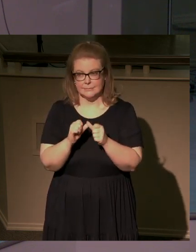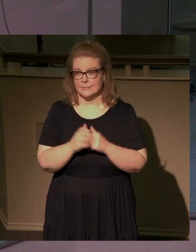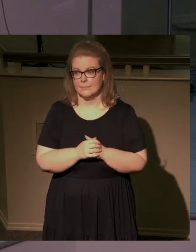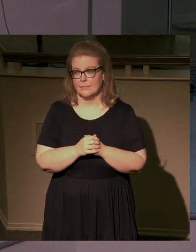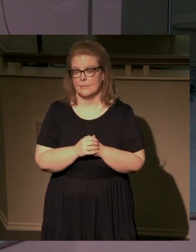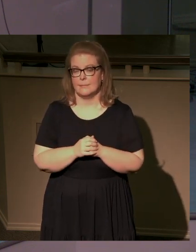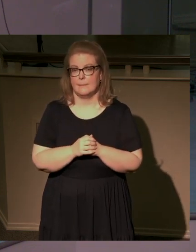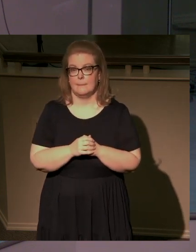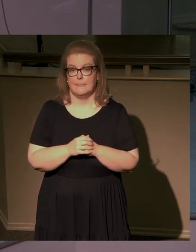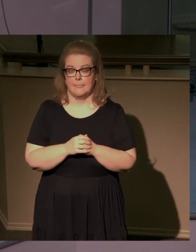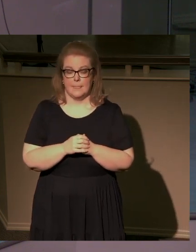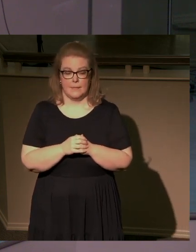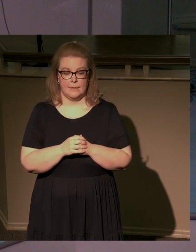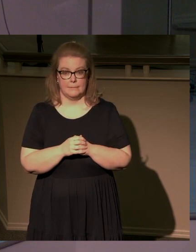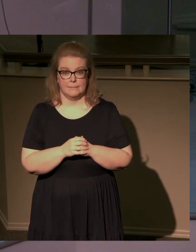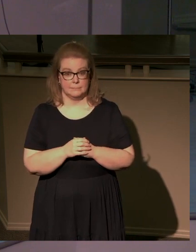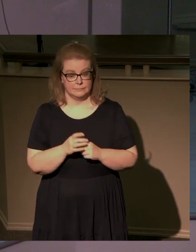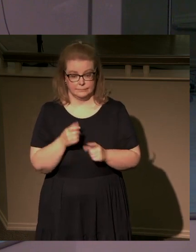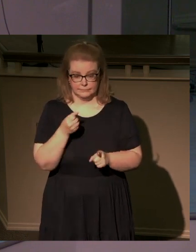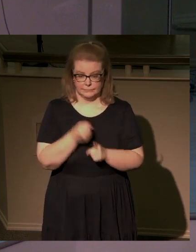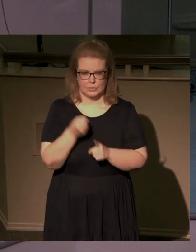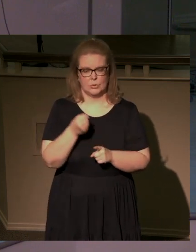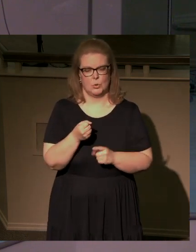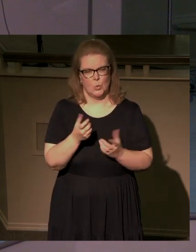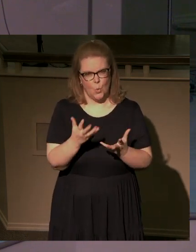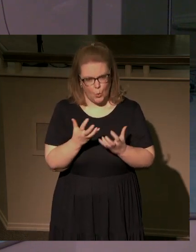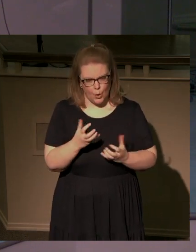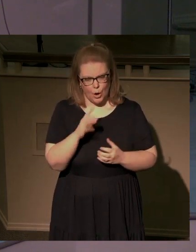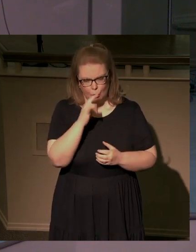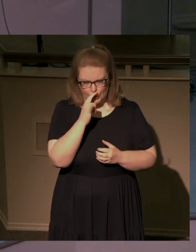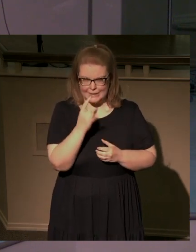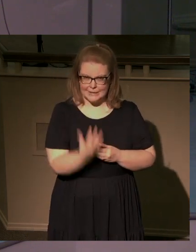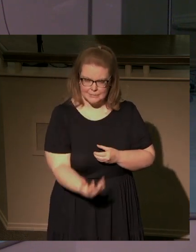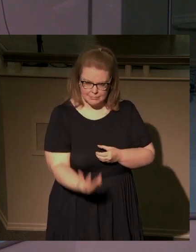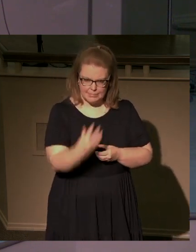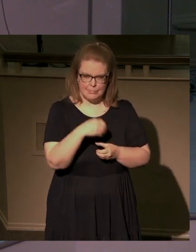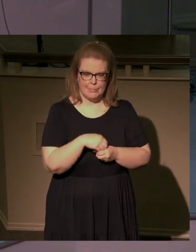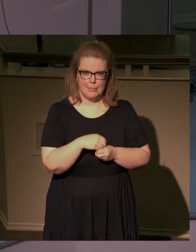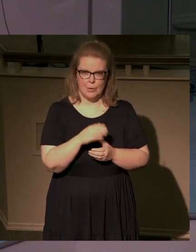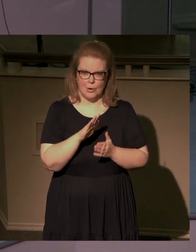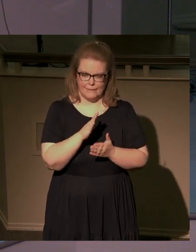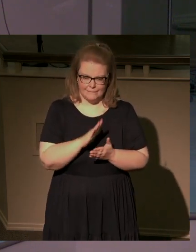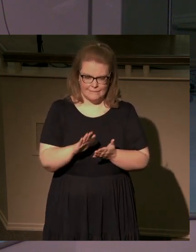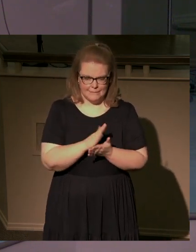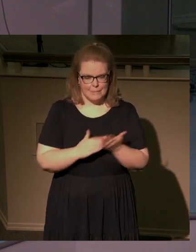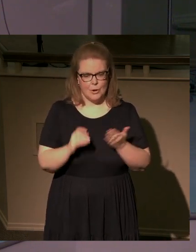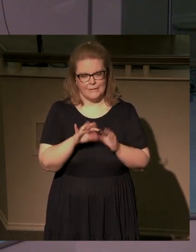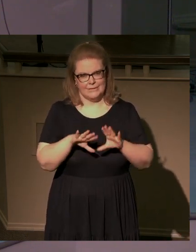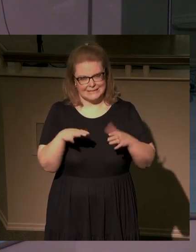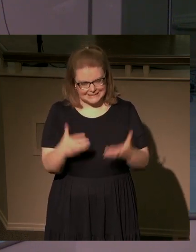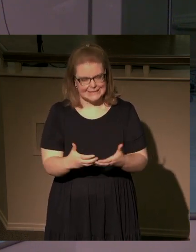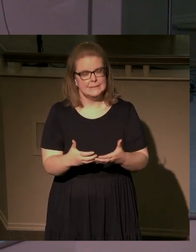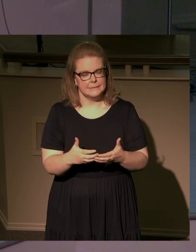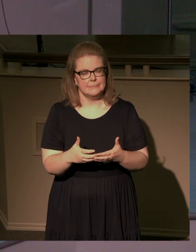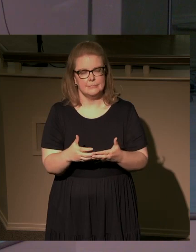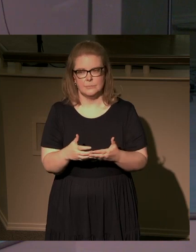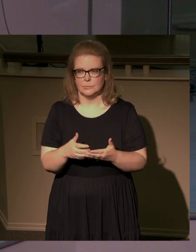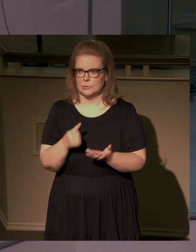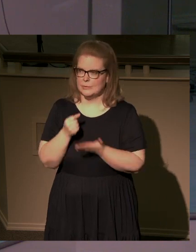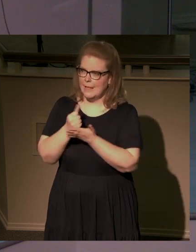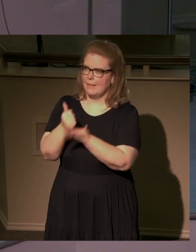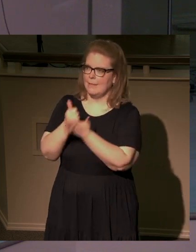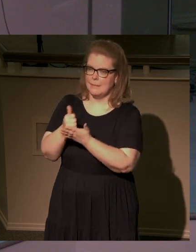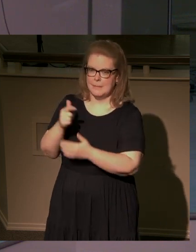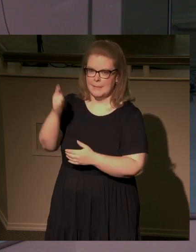At some point, you want your kids on your team, helping in the gospel mission of Christ, wherever they